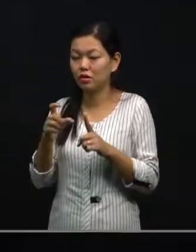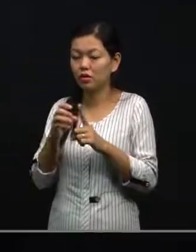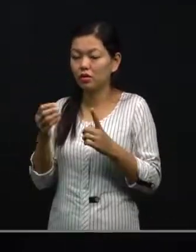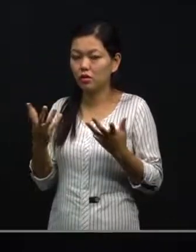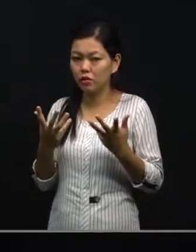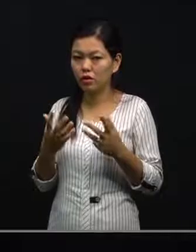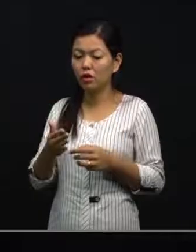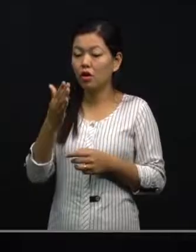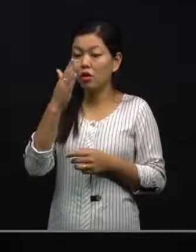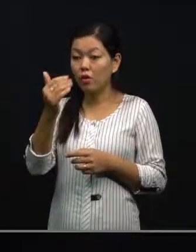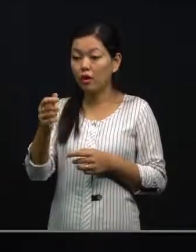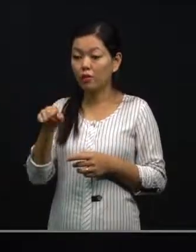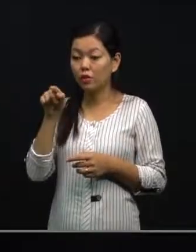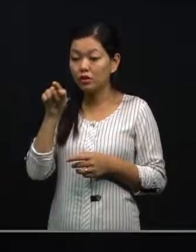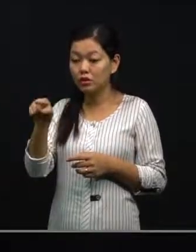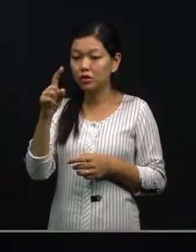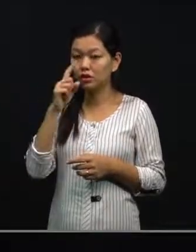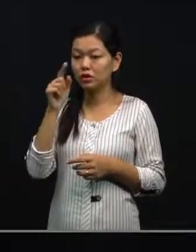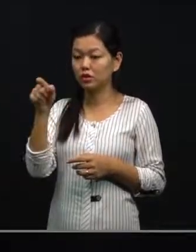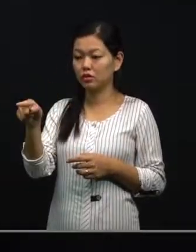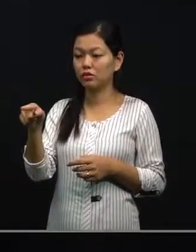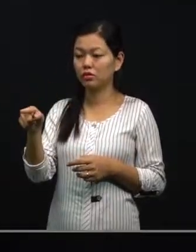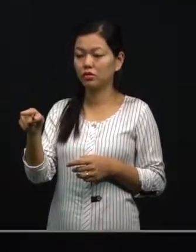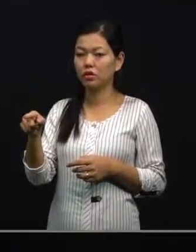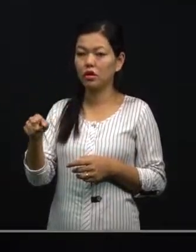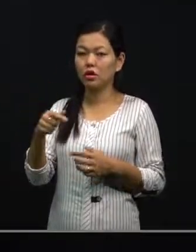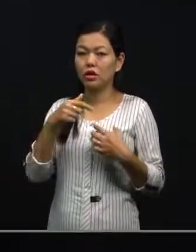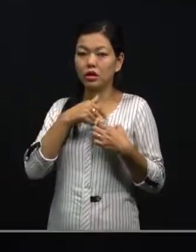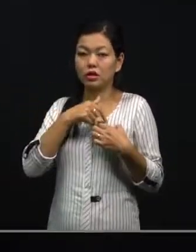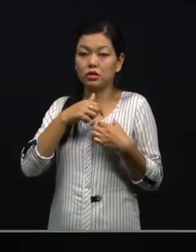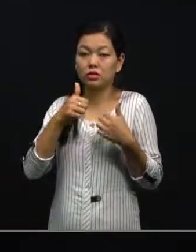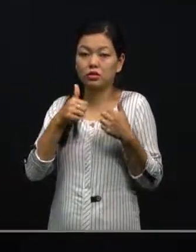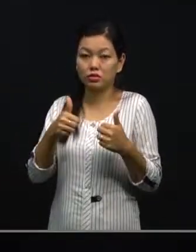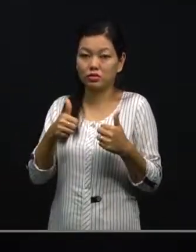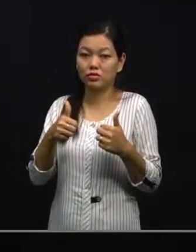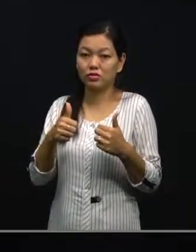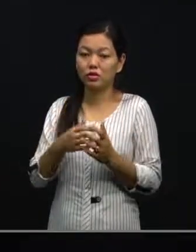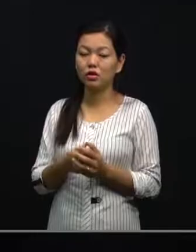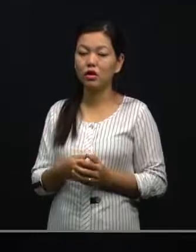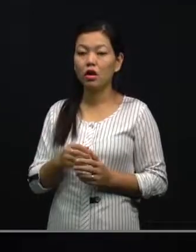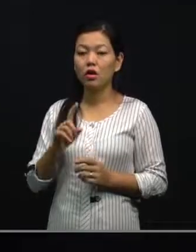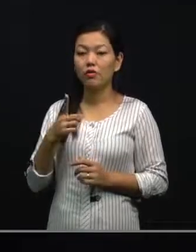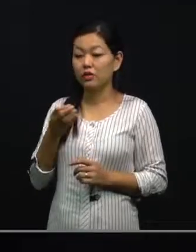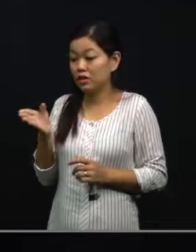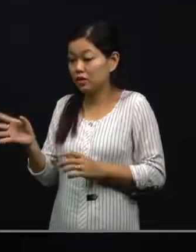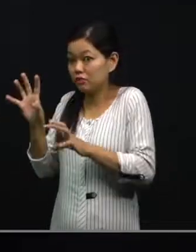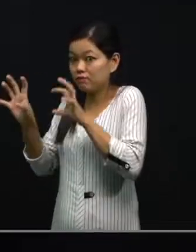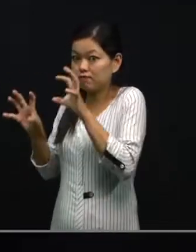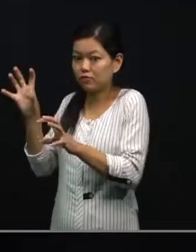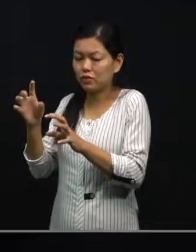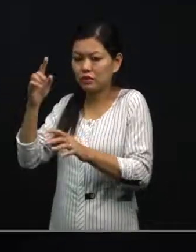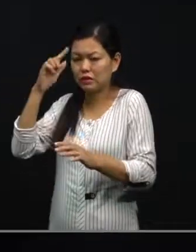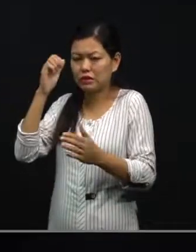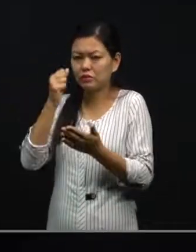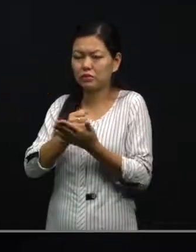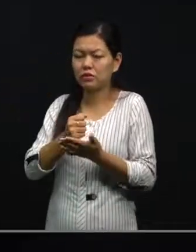had schemed, I am going to terrorize Mr. Otis in this way, I am going to terrorize, he plotted in that way about almost all